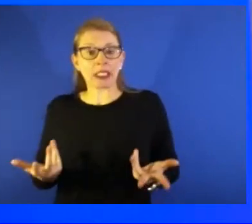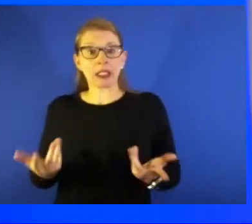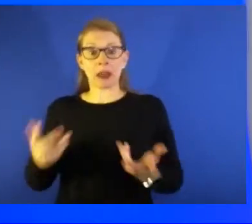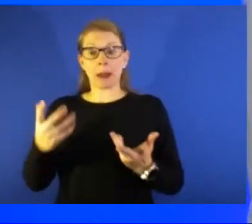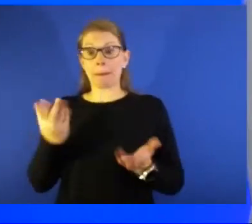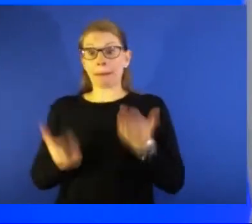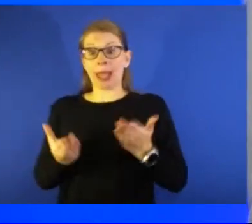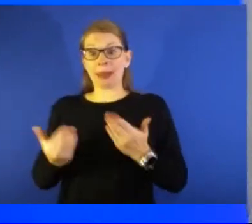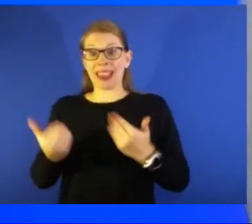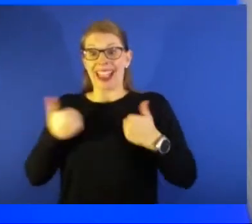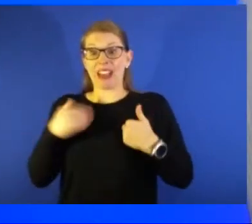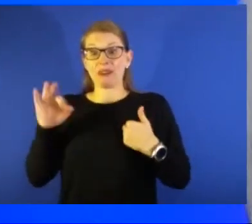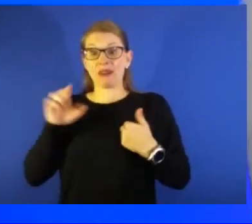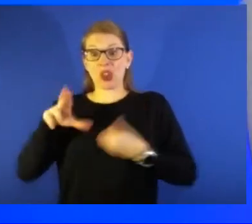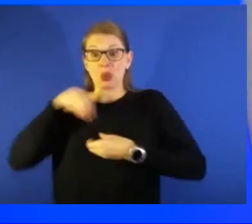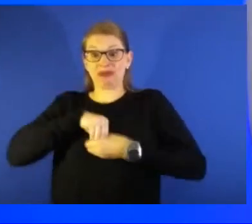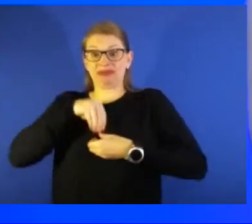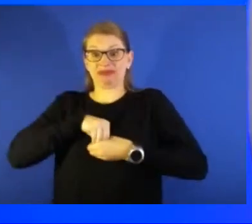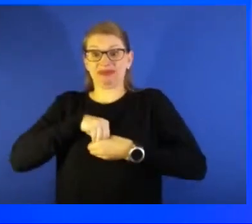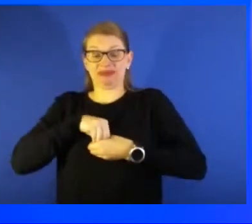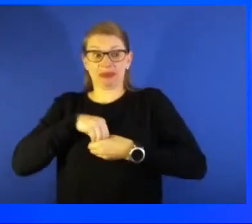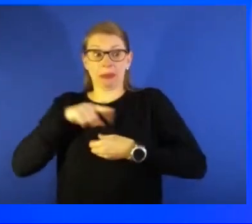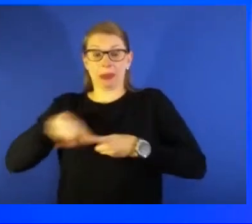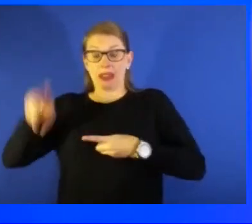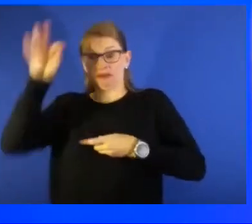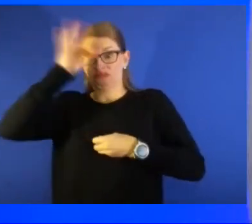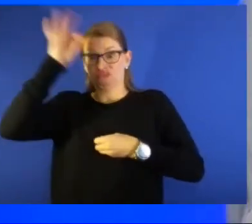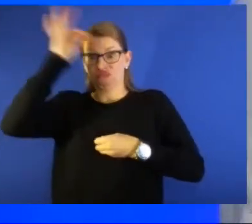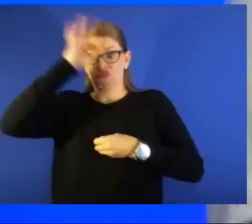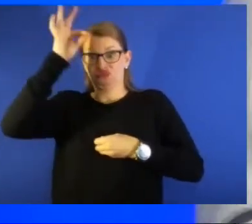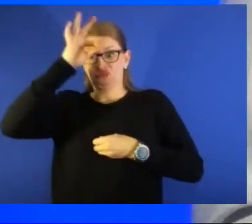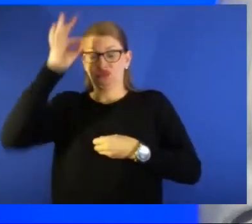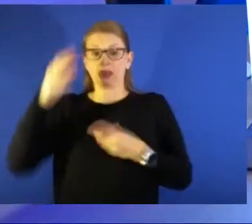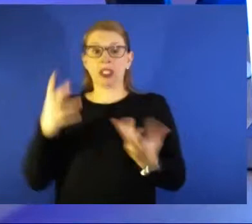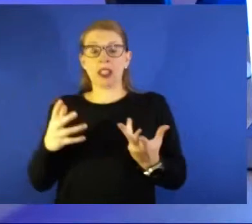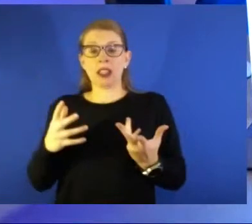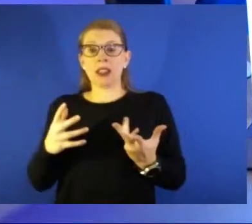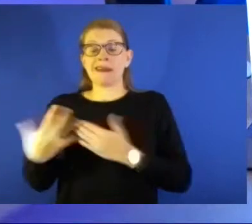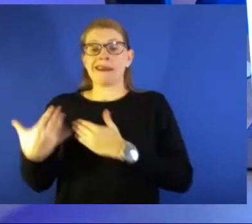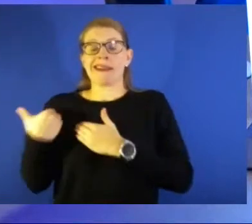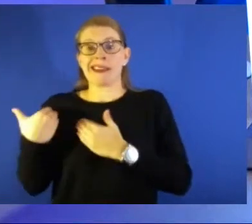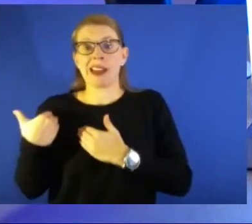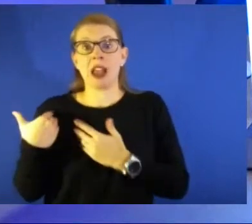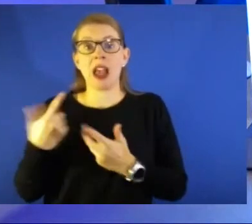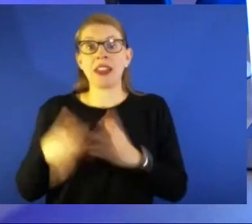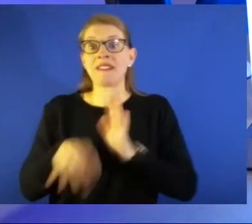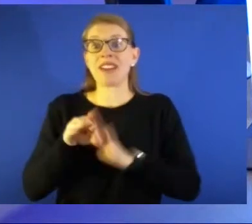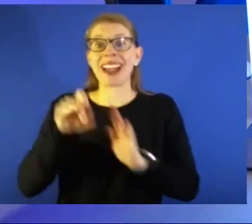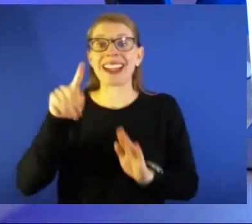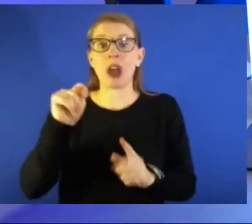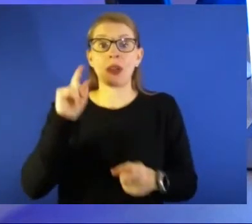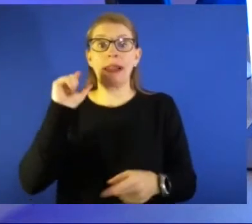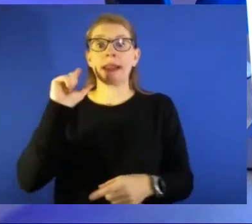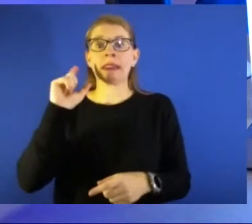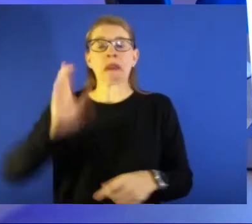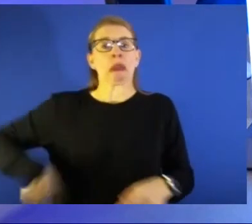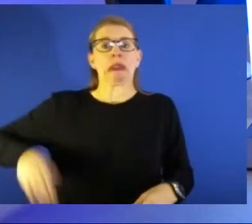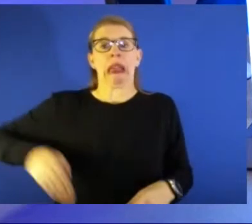you don't know it. And I said, this is just a little bit more deadly. And then you find out and it's too late. And it's too late. Can you guys pull up the proning